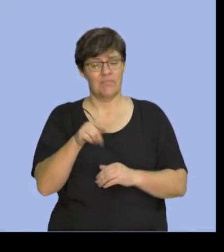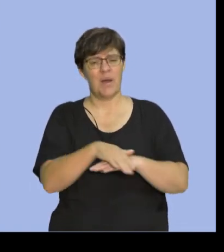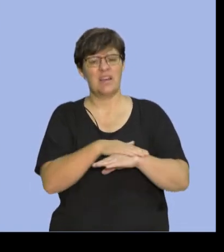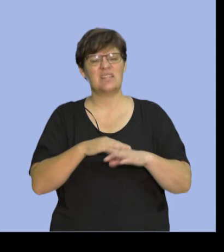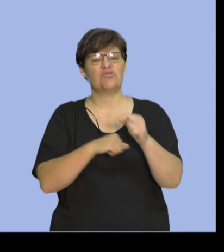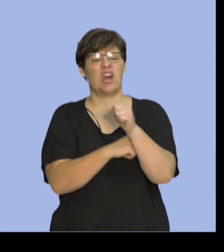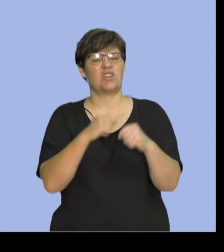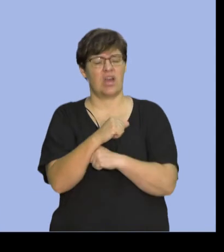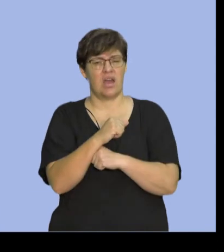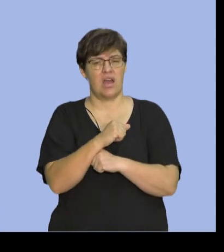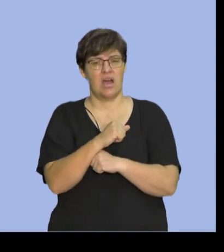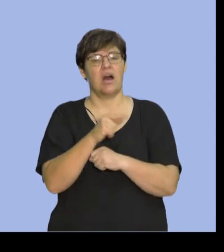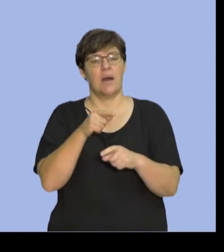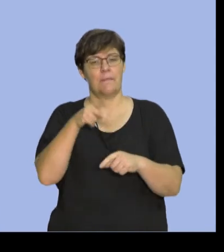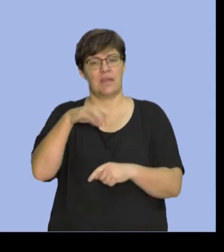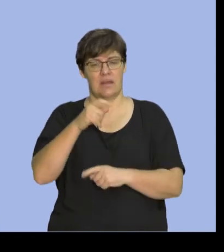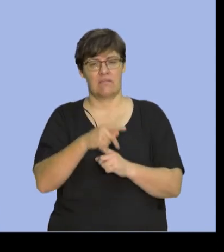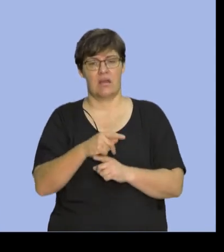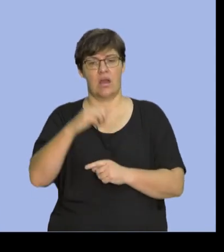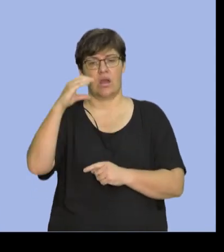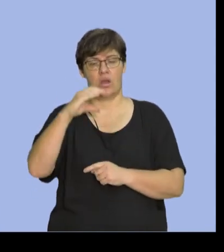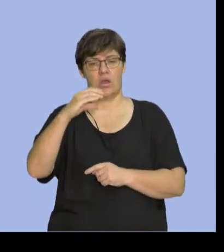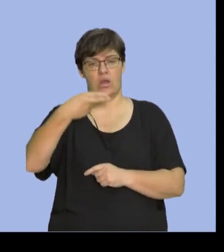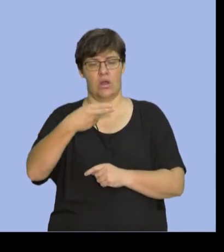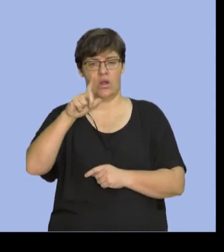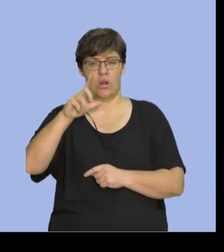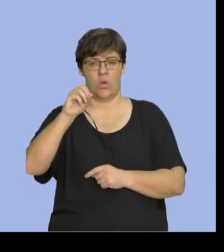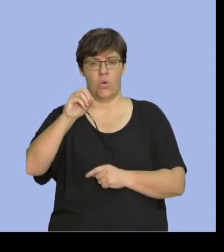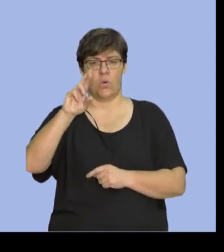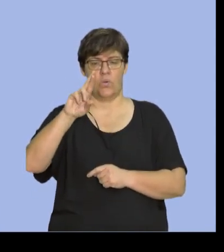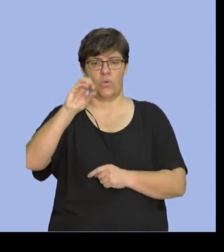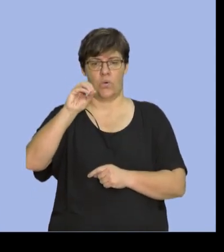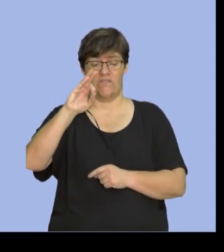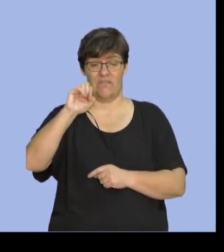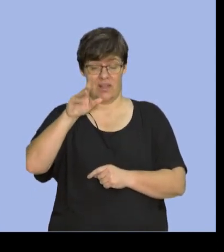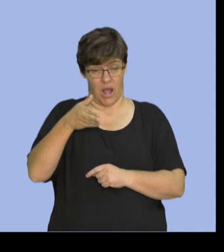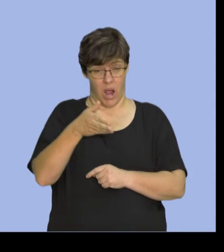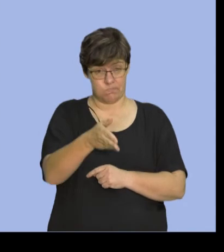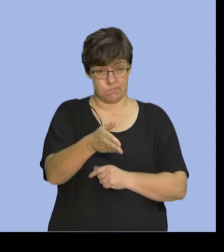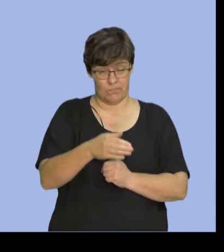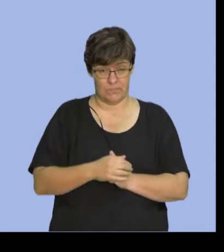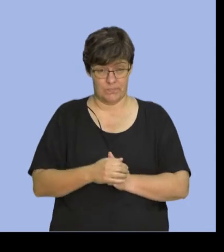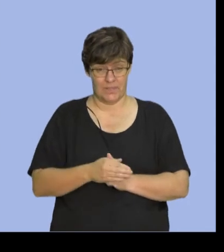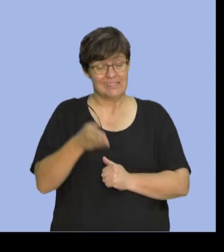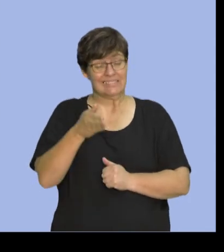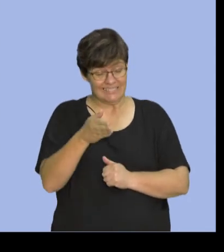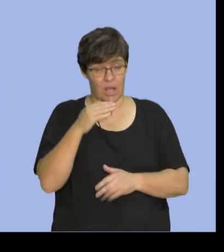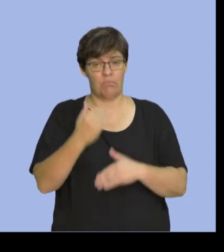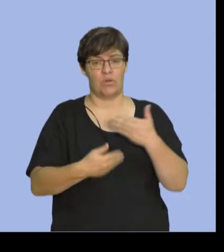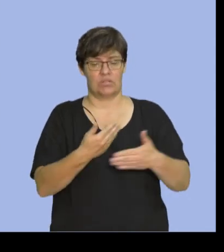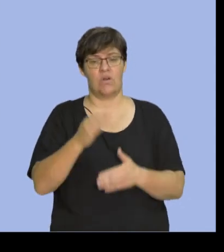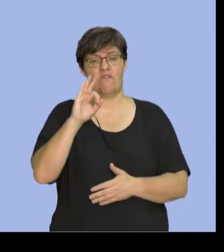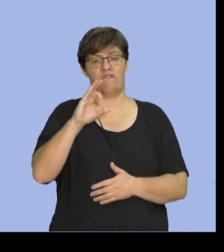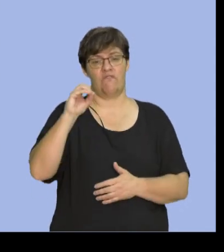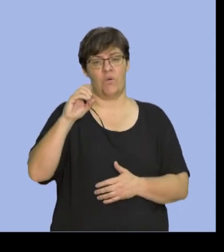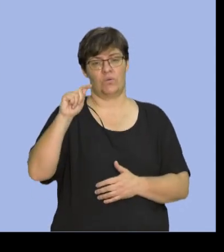the pigment called chlorophyll, and it is within these structures that the process of photosynthesis takes